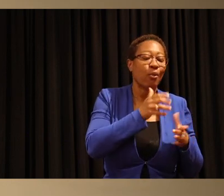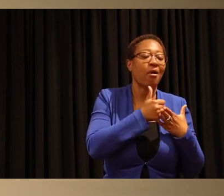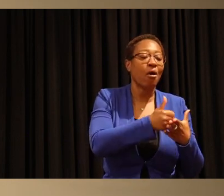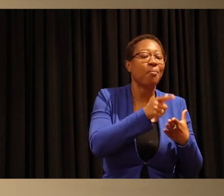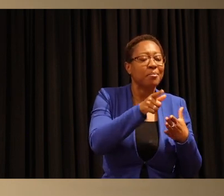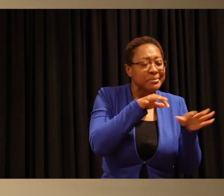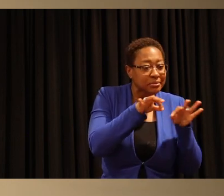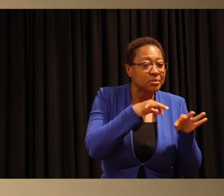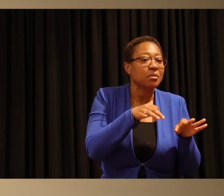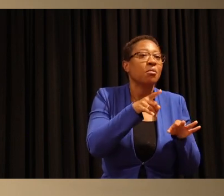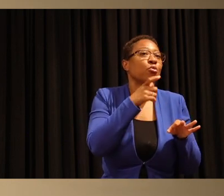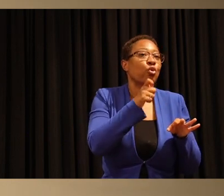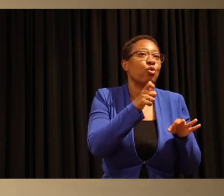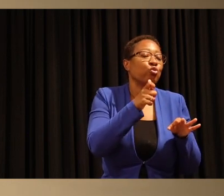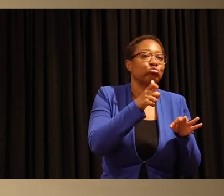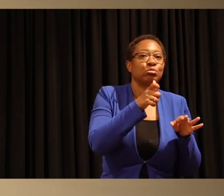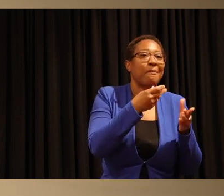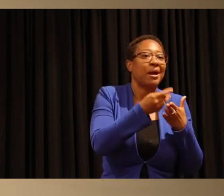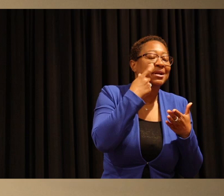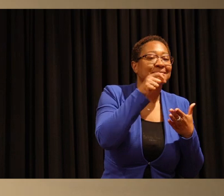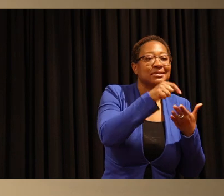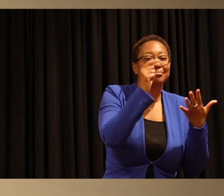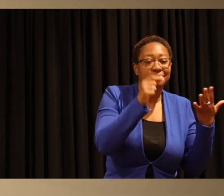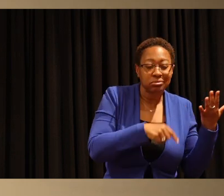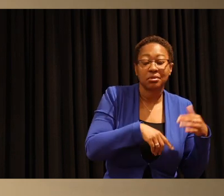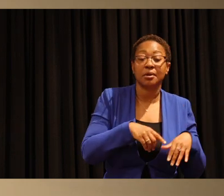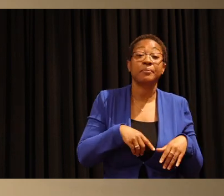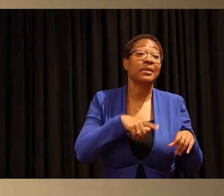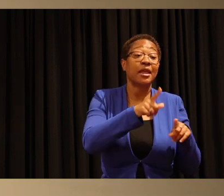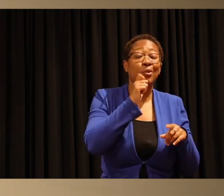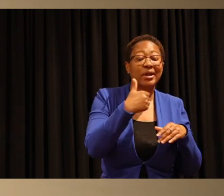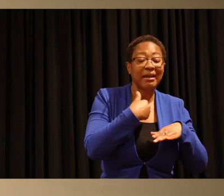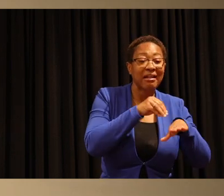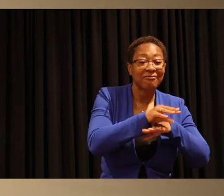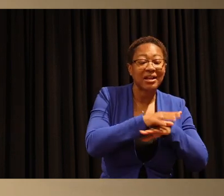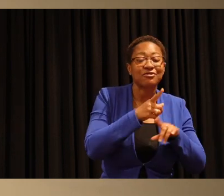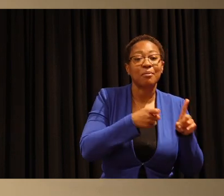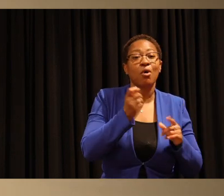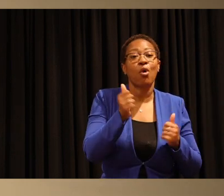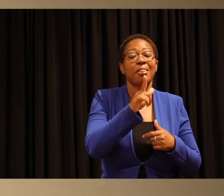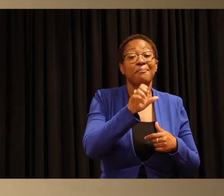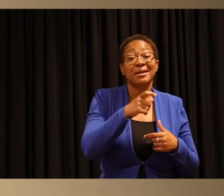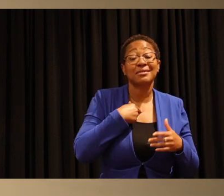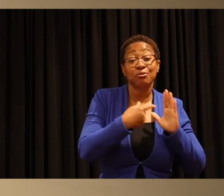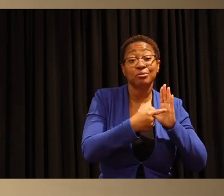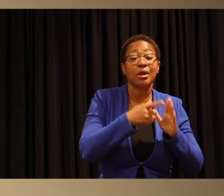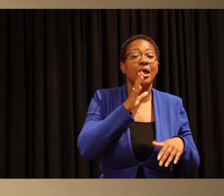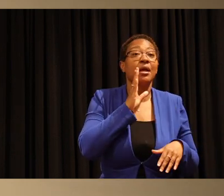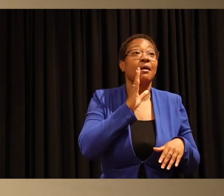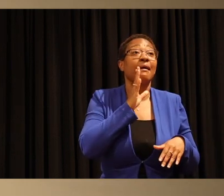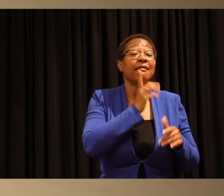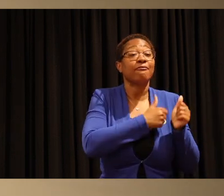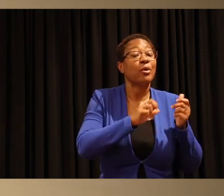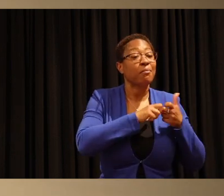pitfalls. And they're not going to get any advice. They're not going to get advice from Paul's Bank or any of the banks that I represent that'll keep them out of a lot of problems